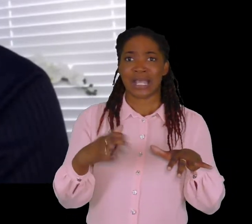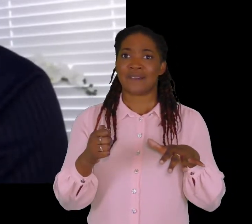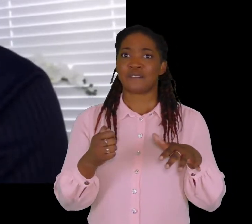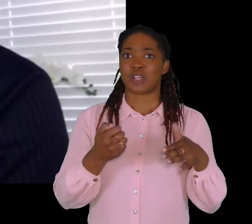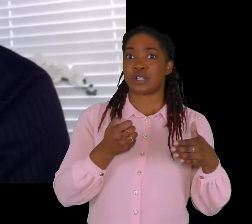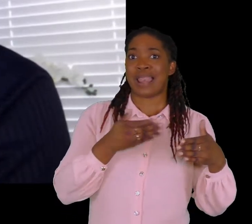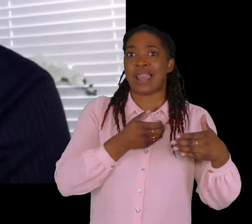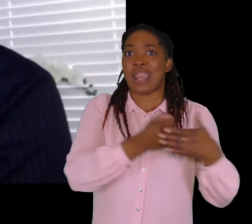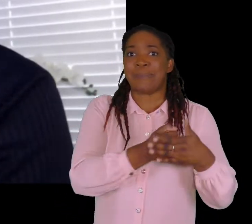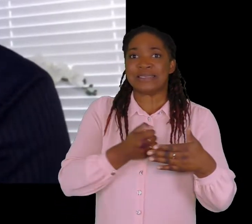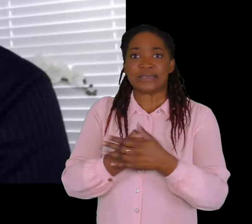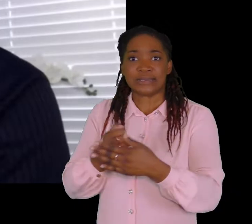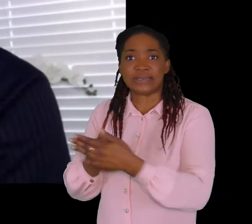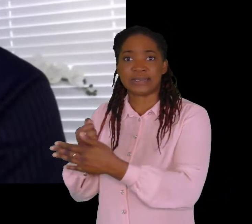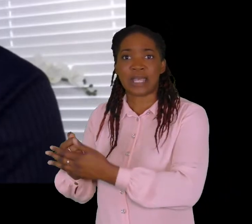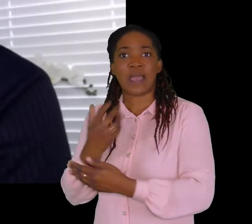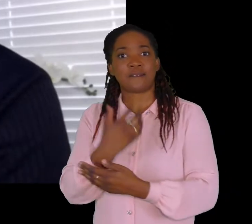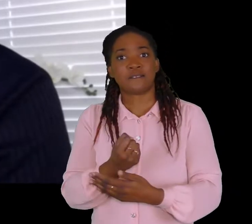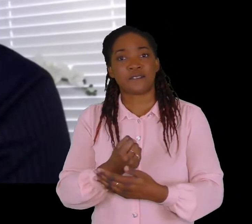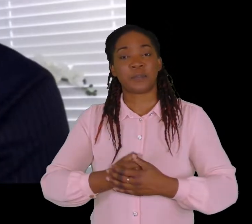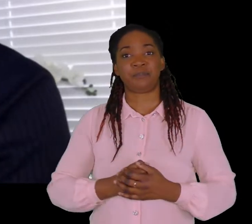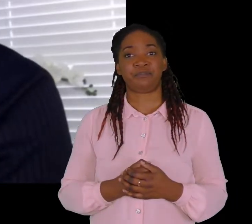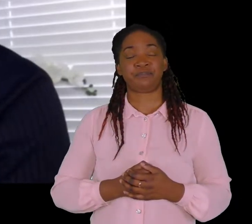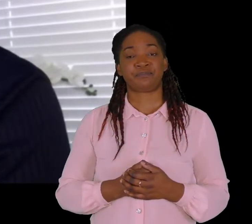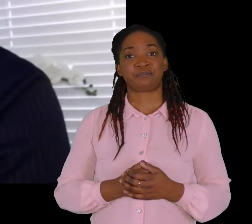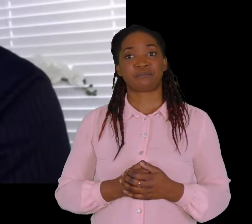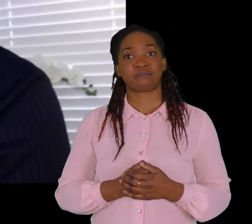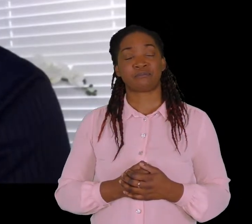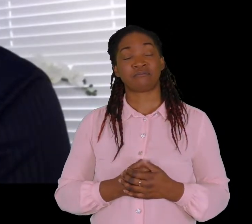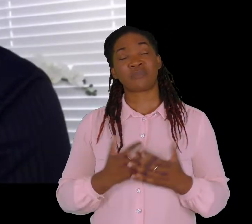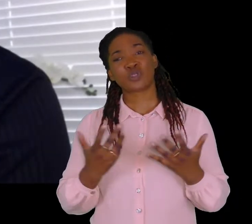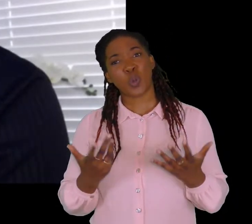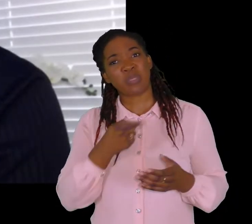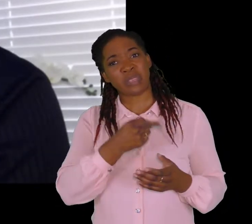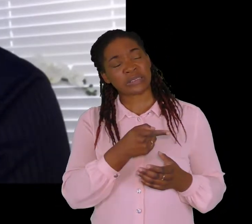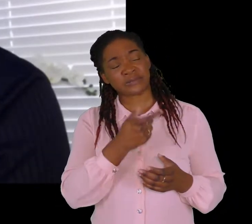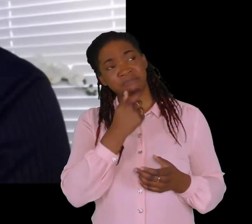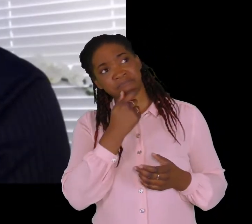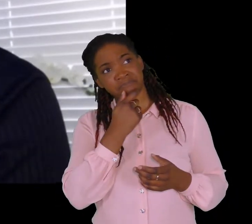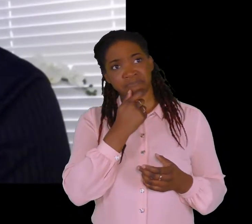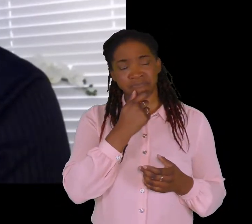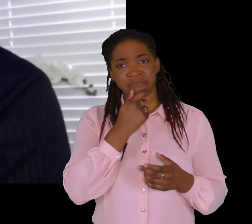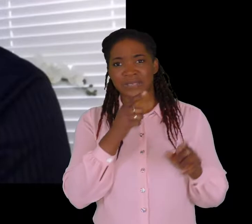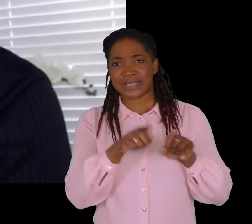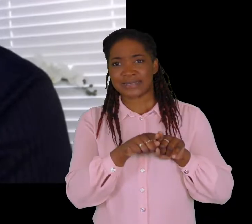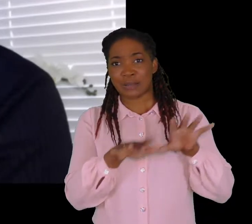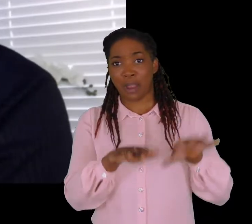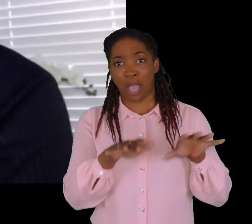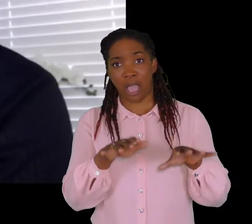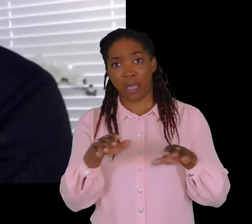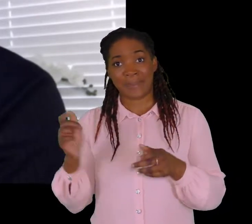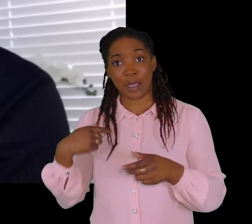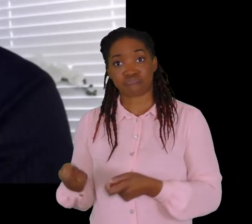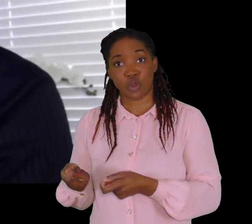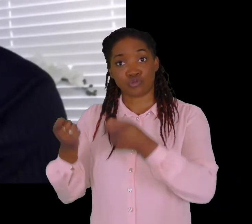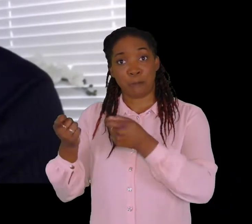increasing limitations. This wasn't really far from a condition which I had